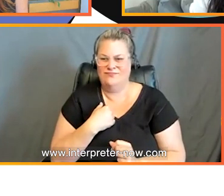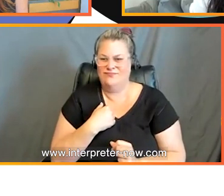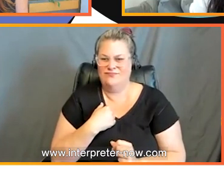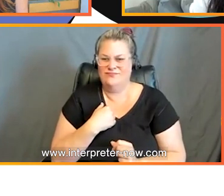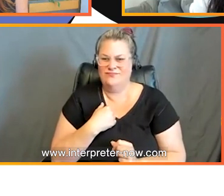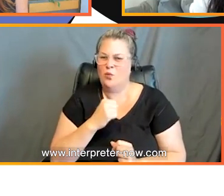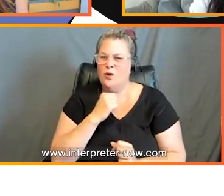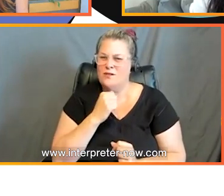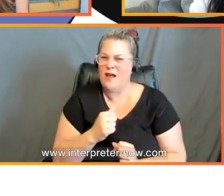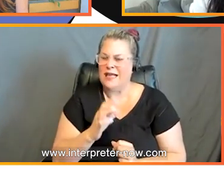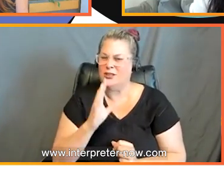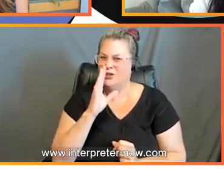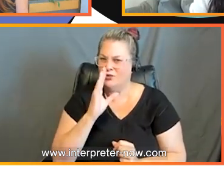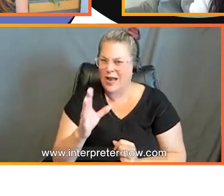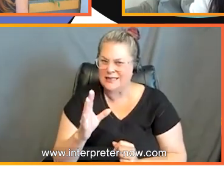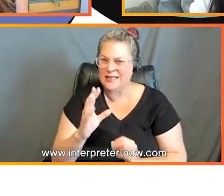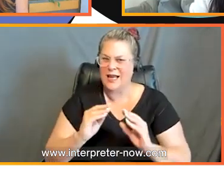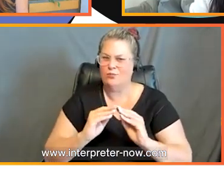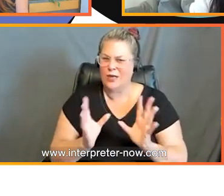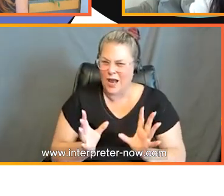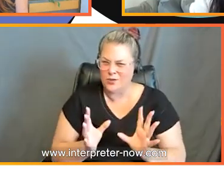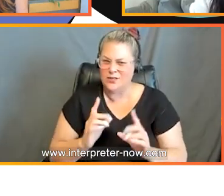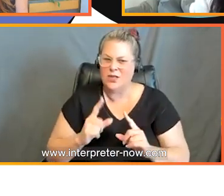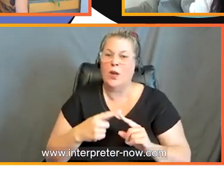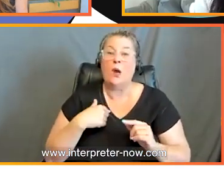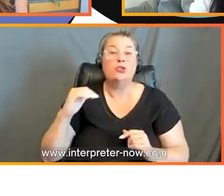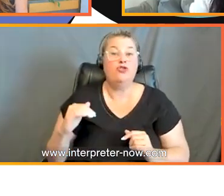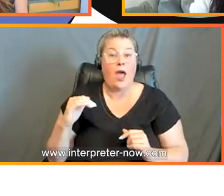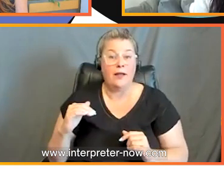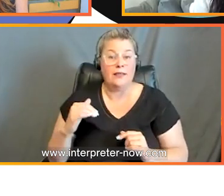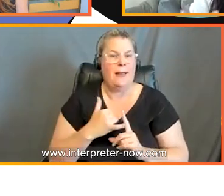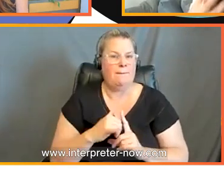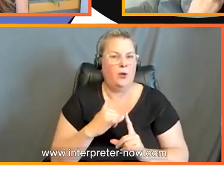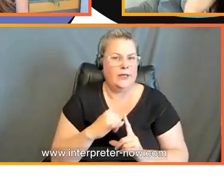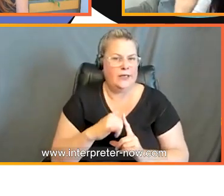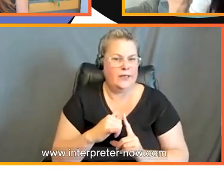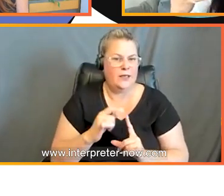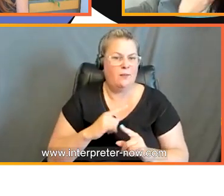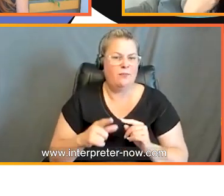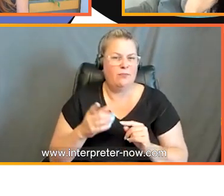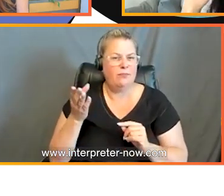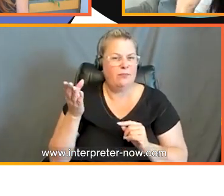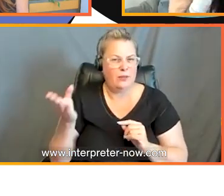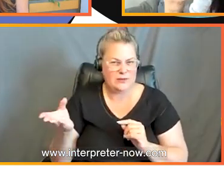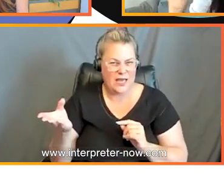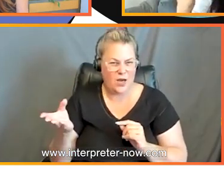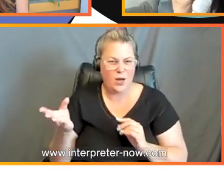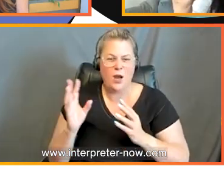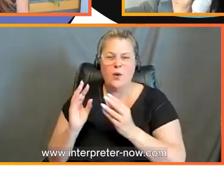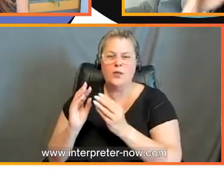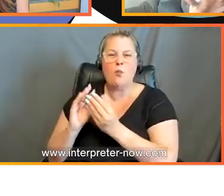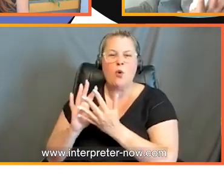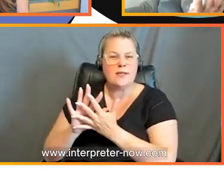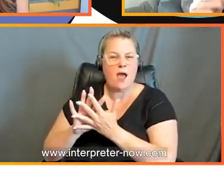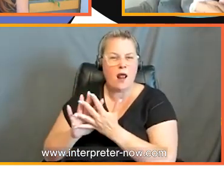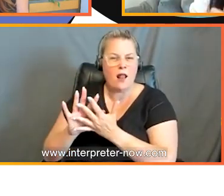as when I was a child and being bullied, but they were there. And they were more subtle and nuanced and more